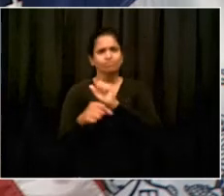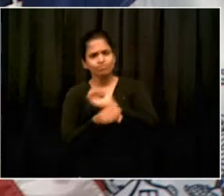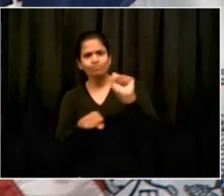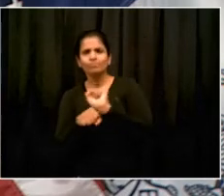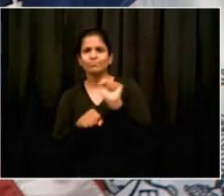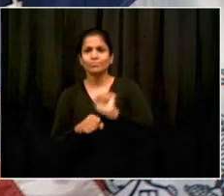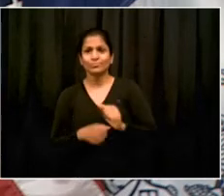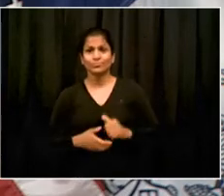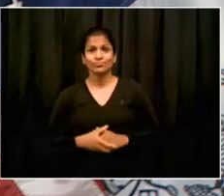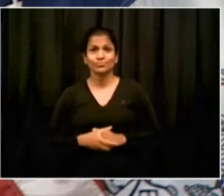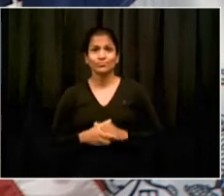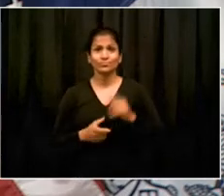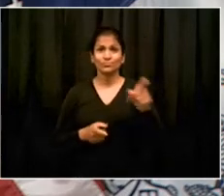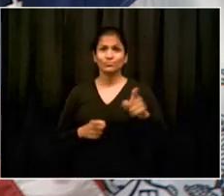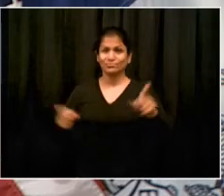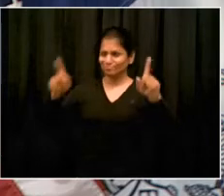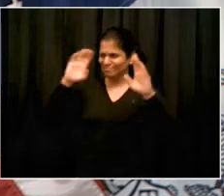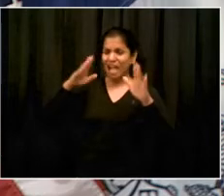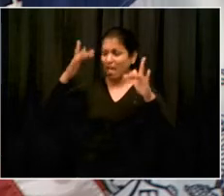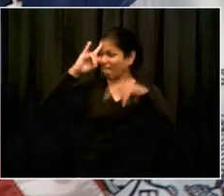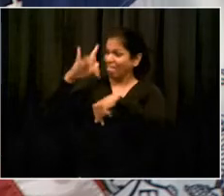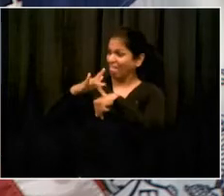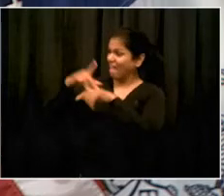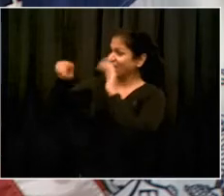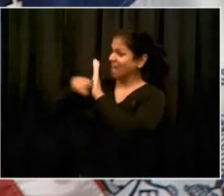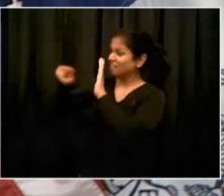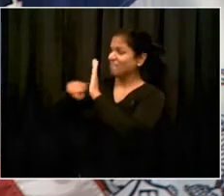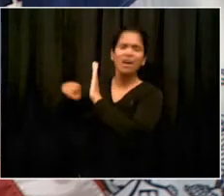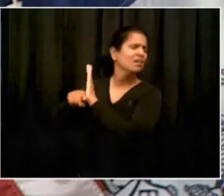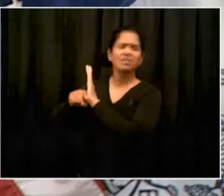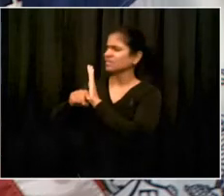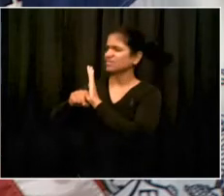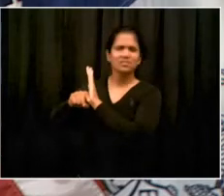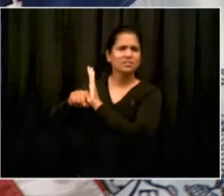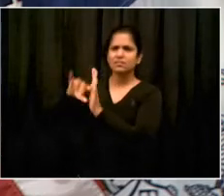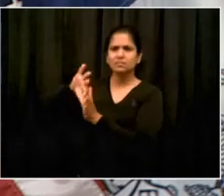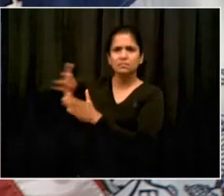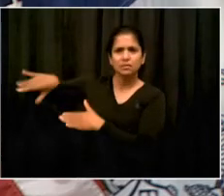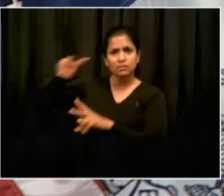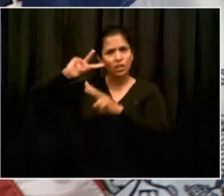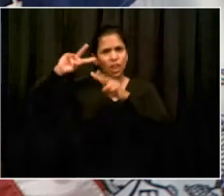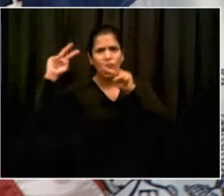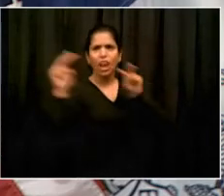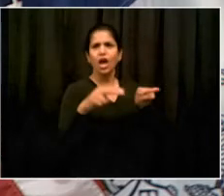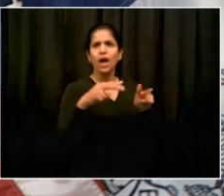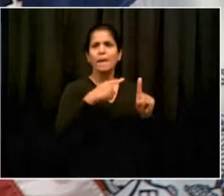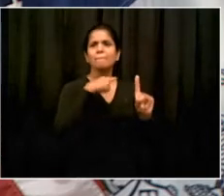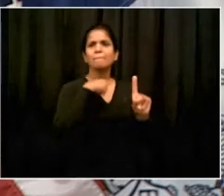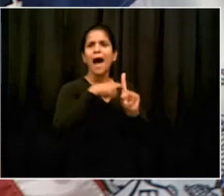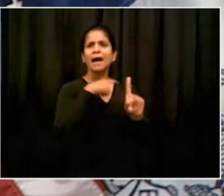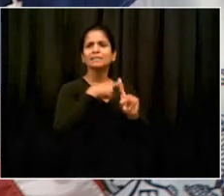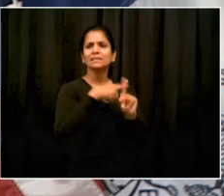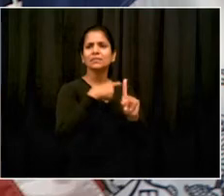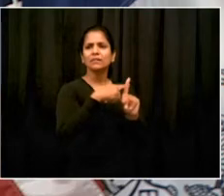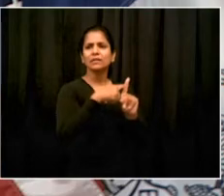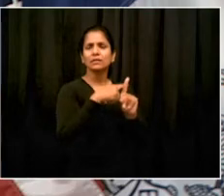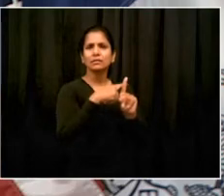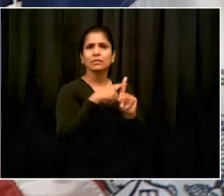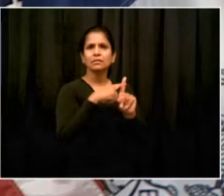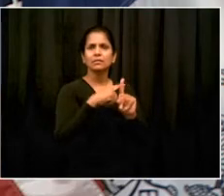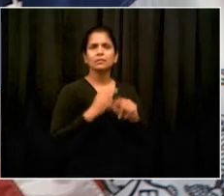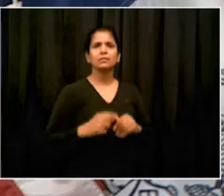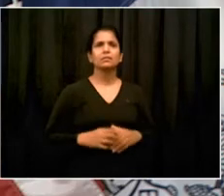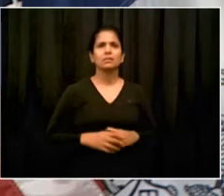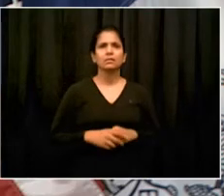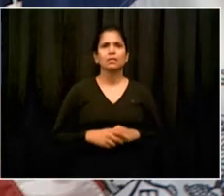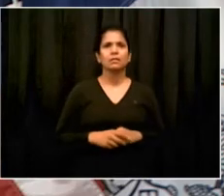and what they can do together. Now, several schools have been reported to be, quote unquote, going all remote. And the chancellor